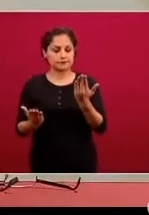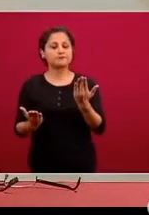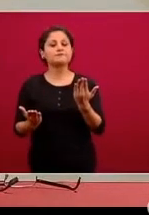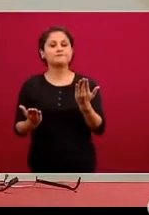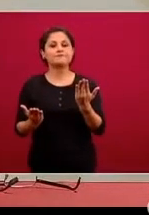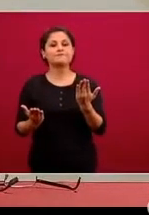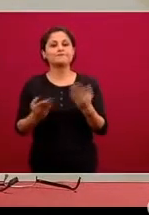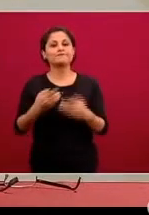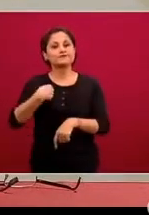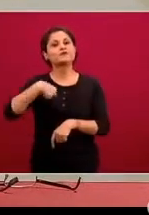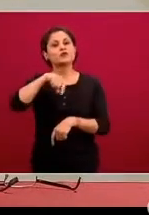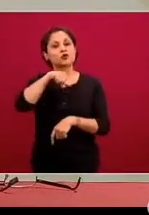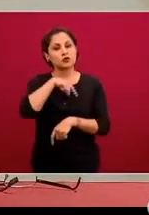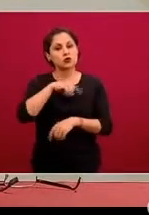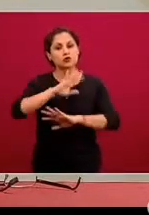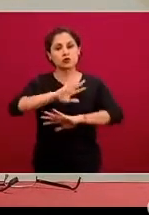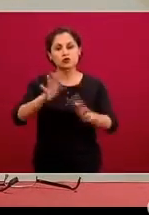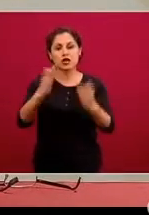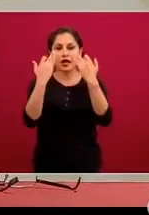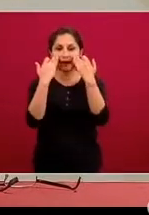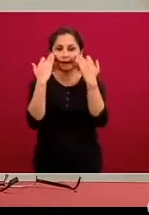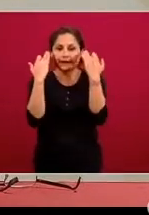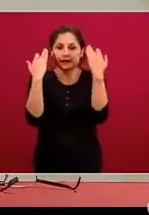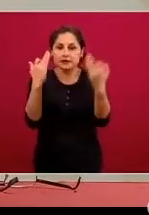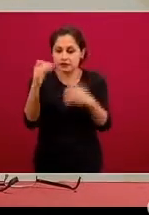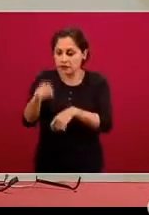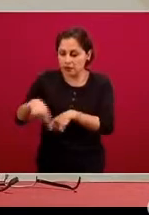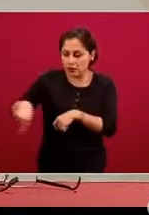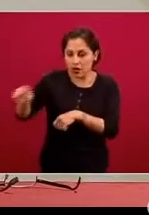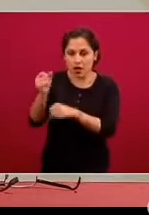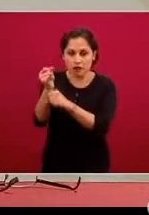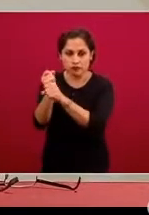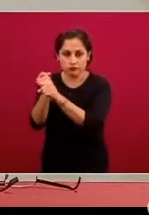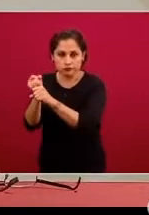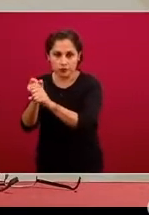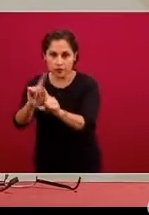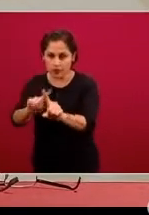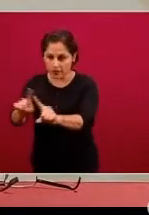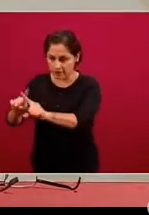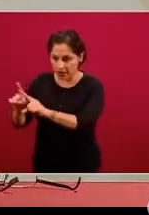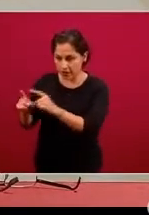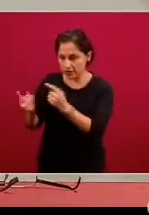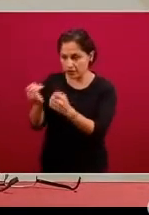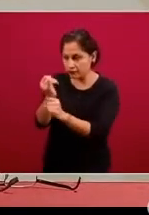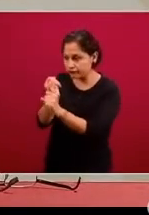transmission rate, the decrease in the transmission rate. We have